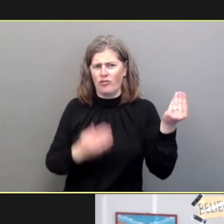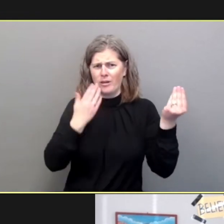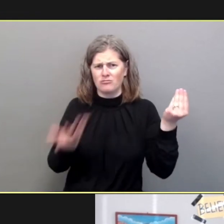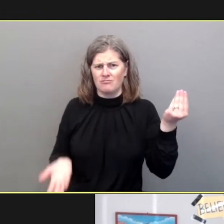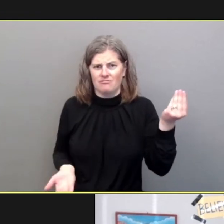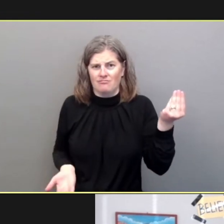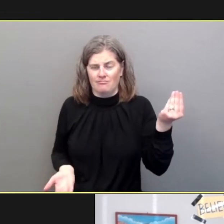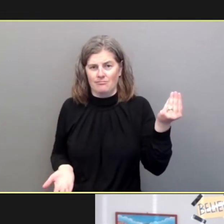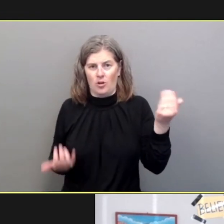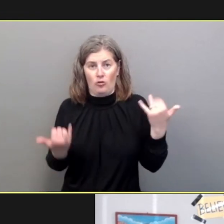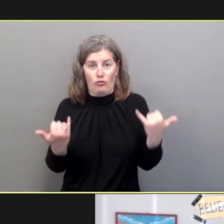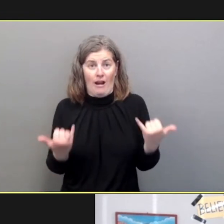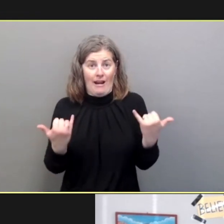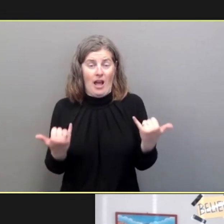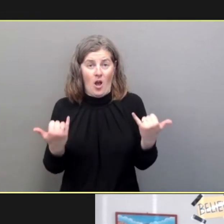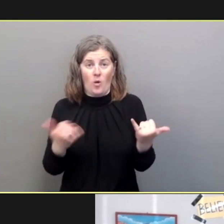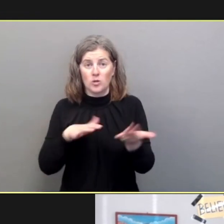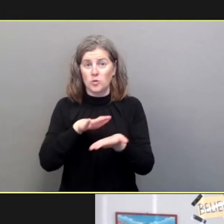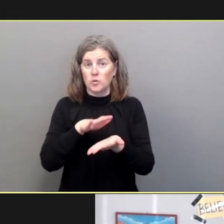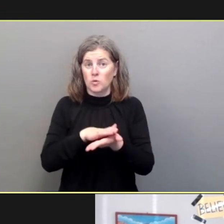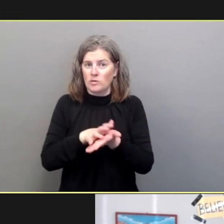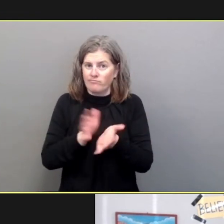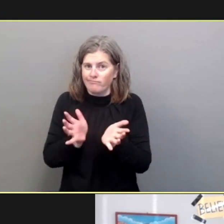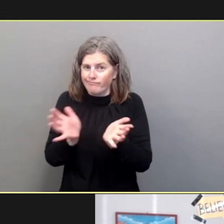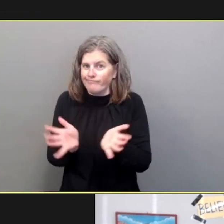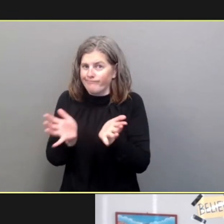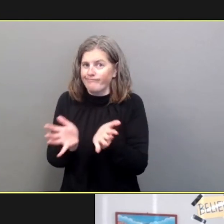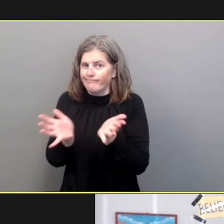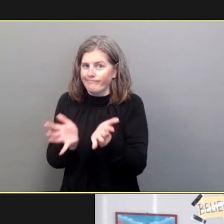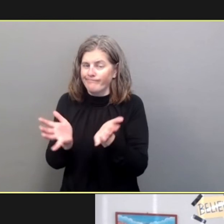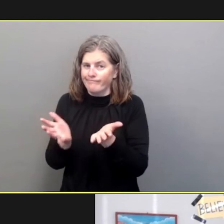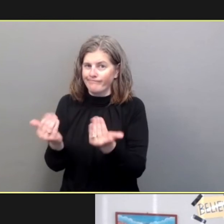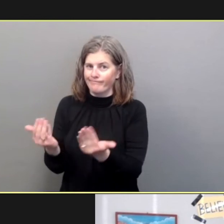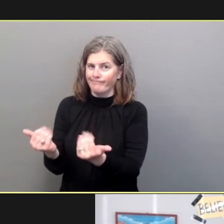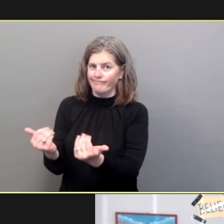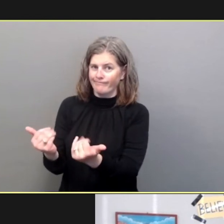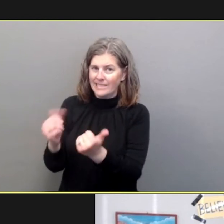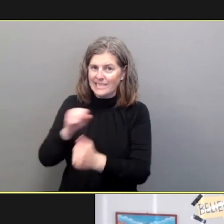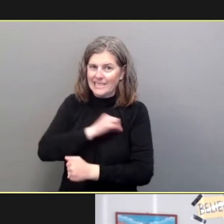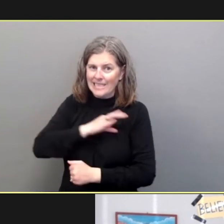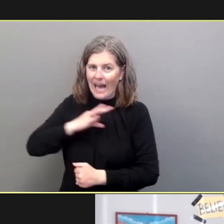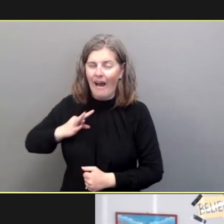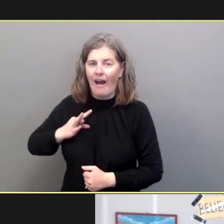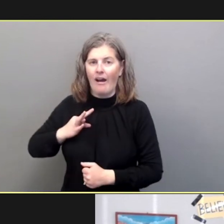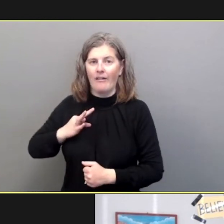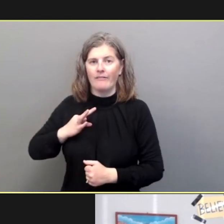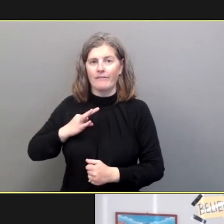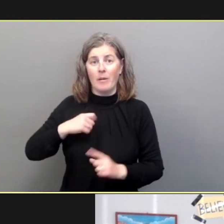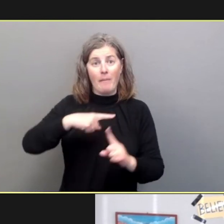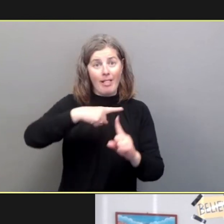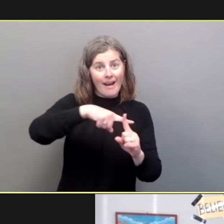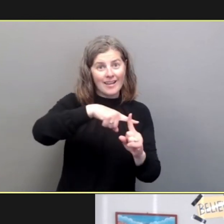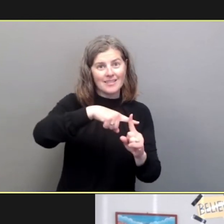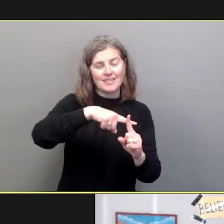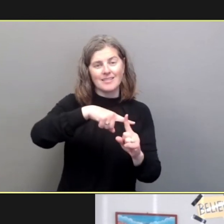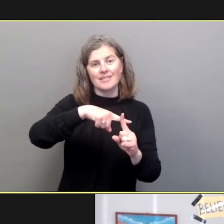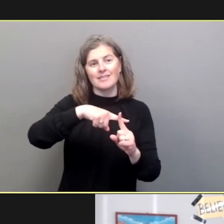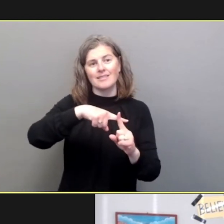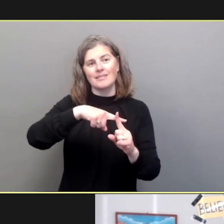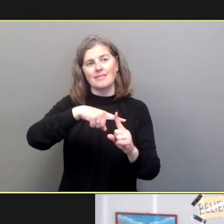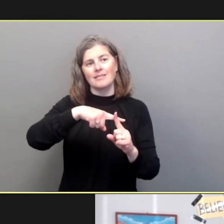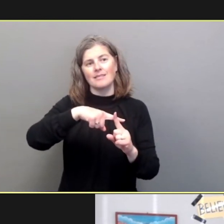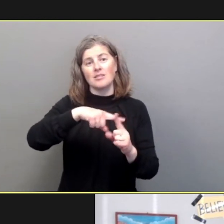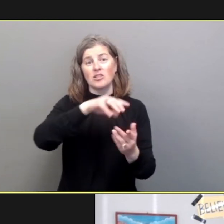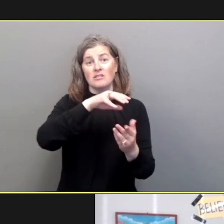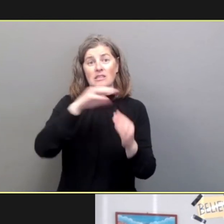now, I think schools are pushing really hard to get staff and staff, which